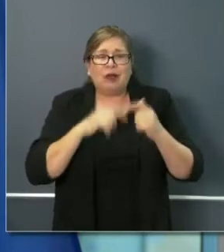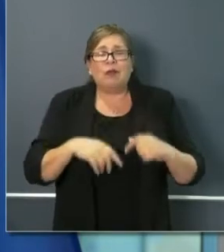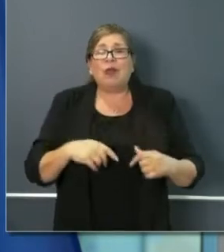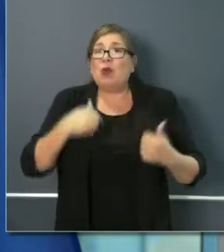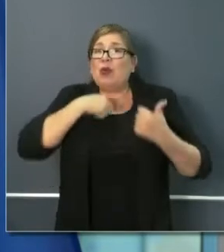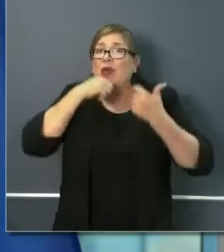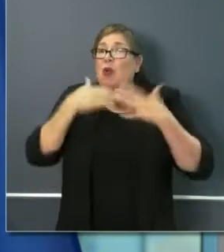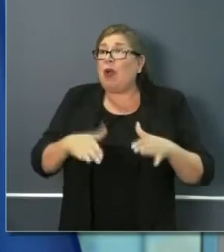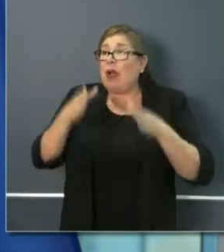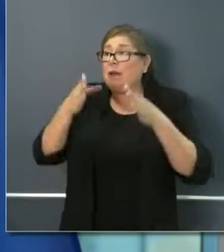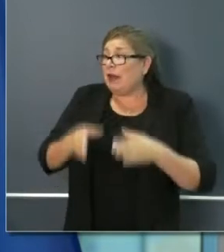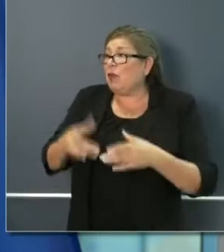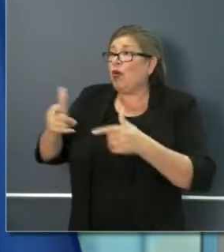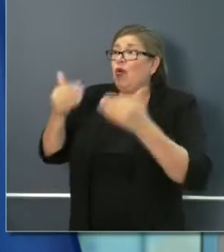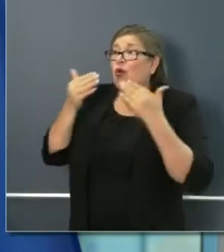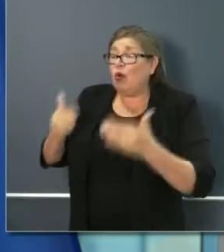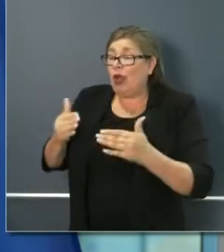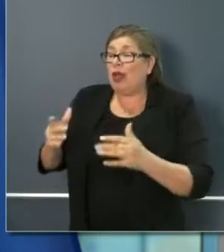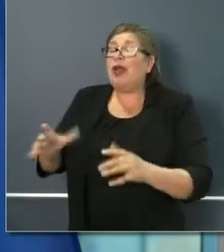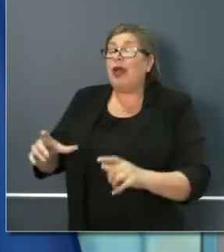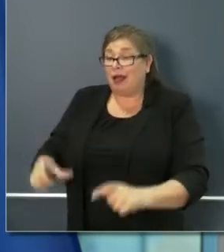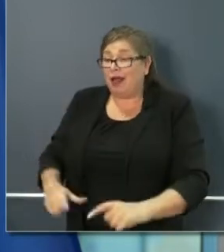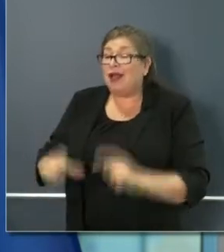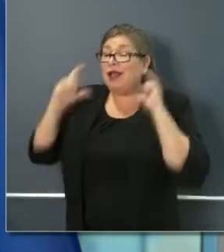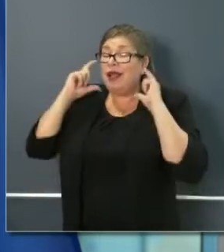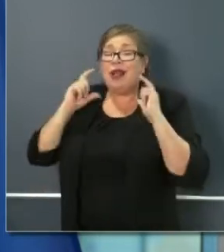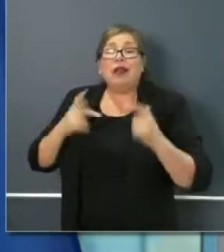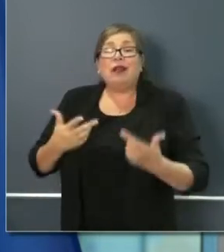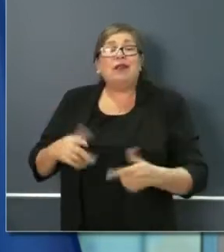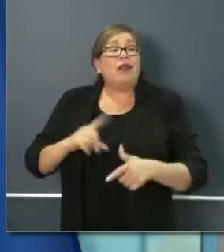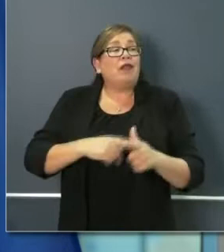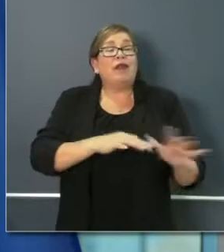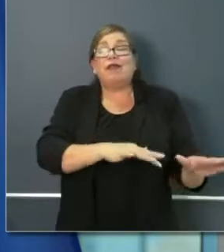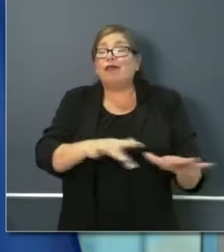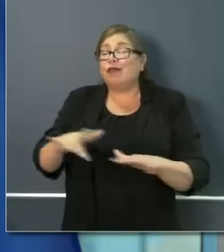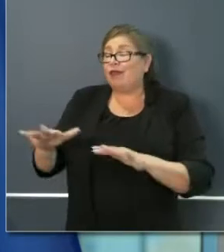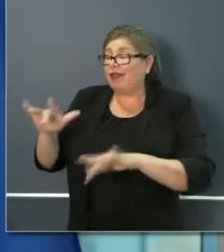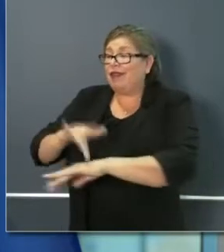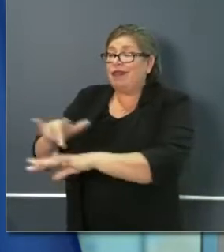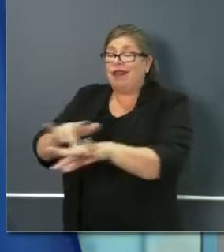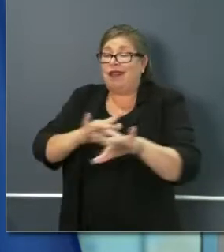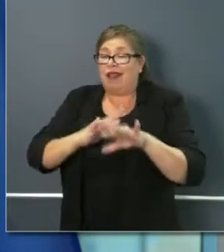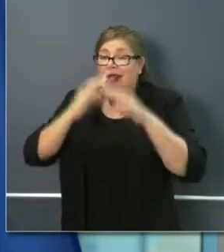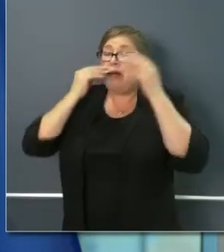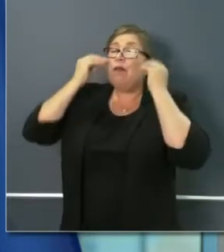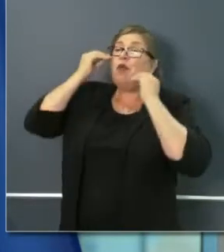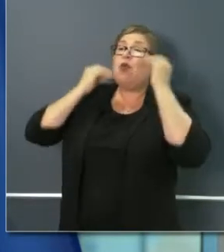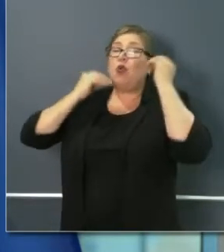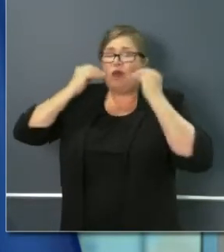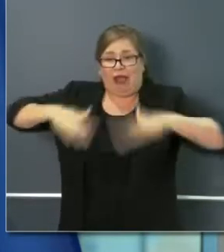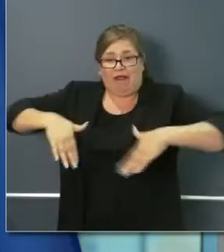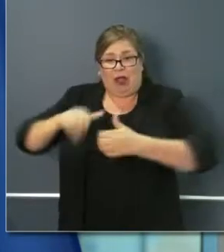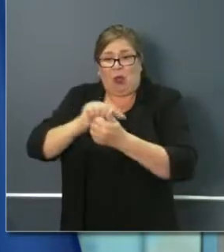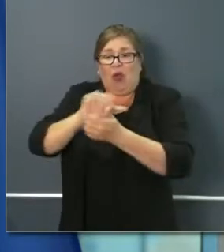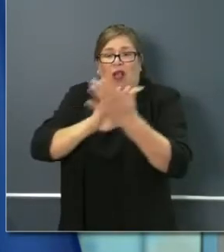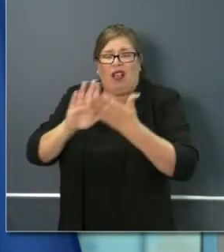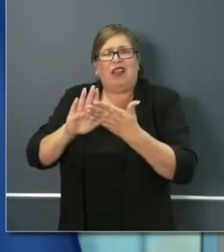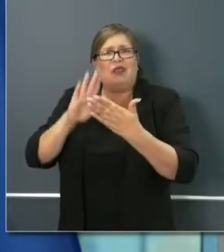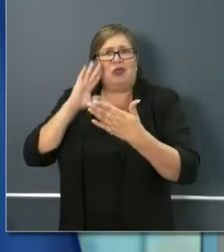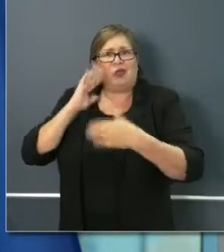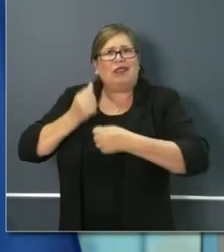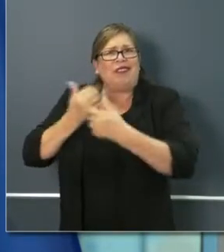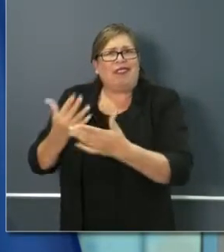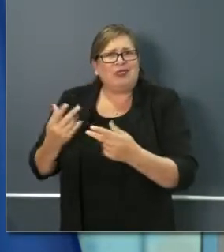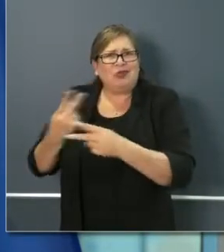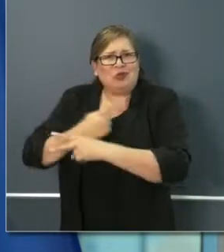putting on coverings and moving them in their hands, not washing their hands, and potentially creating additional issues, people